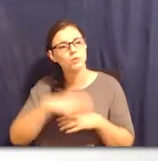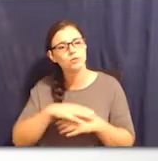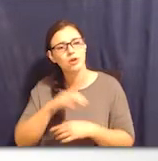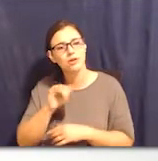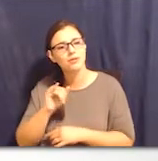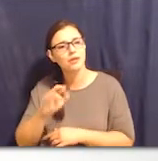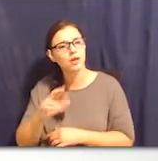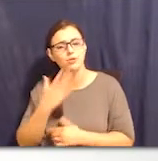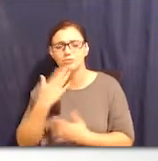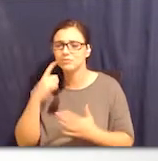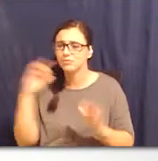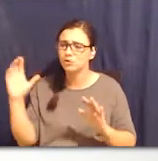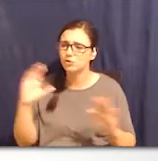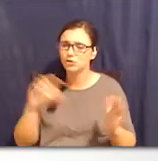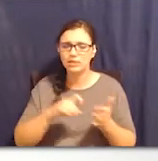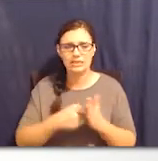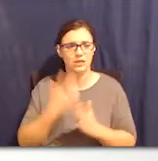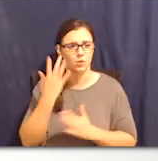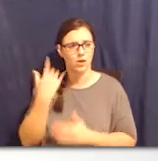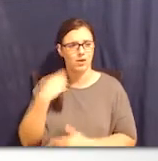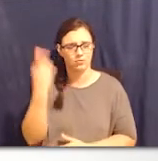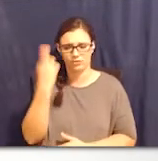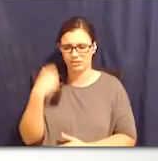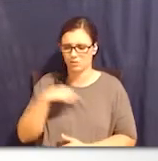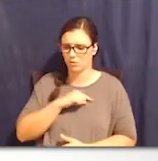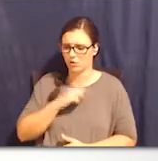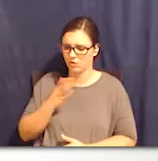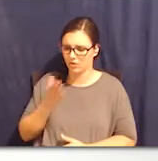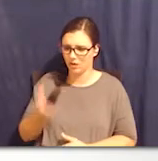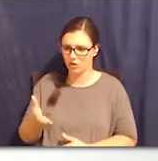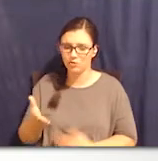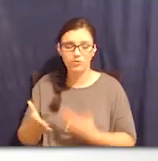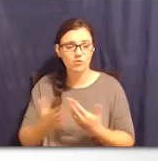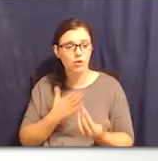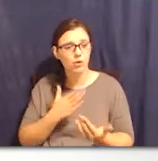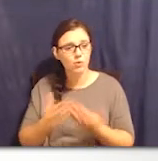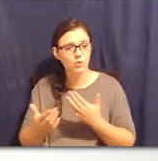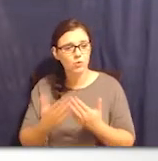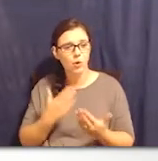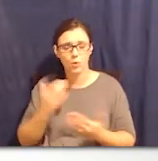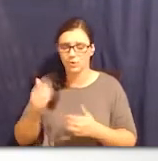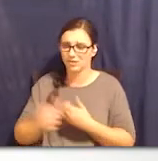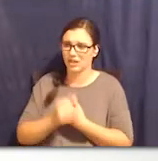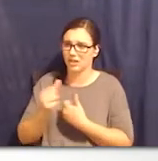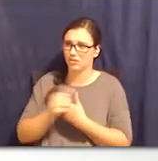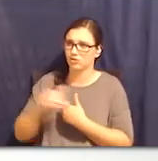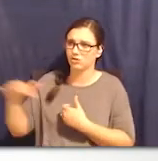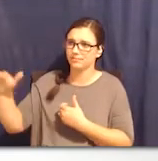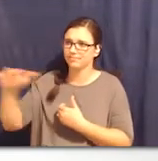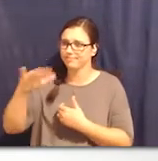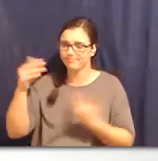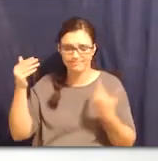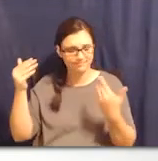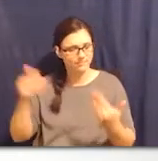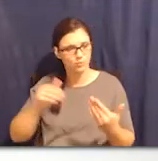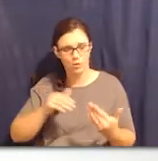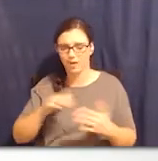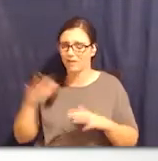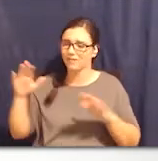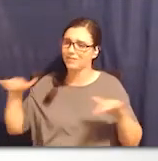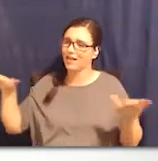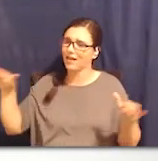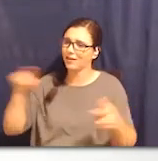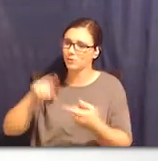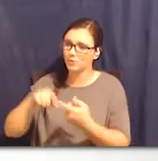All we want is to be dreamers on air. Thank you for searching for the key of why we're there. Although we were cloned by danger in